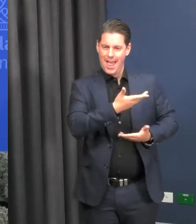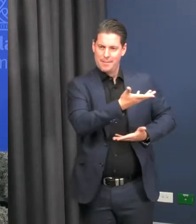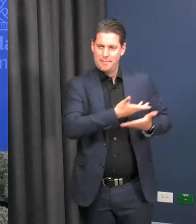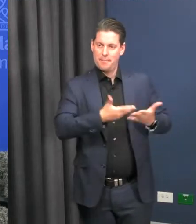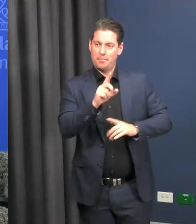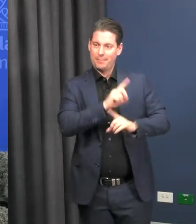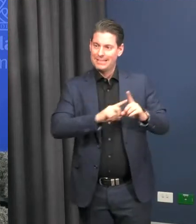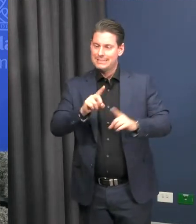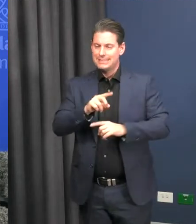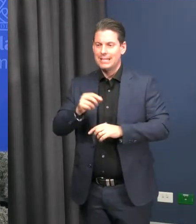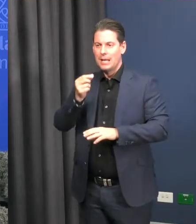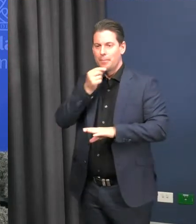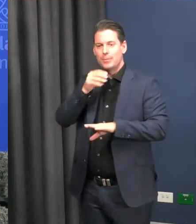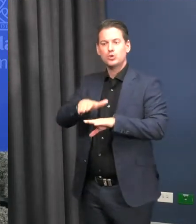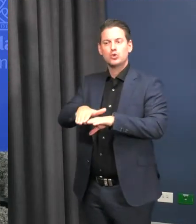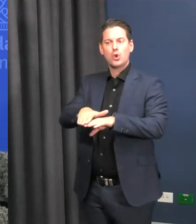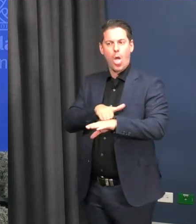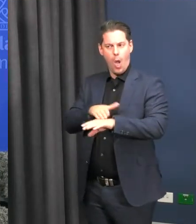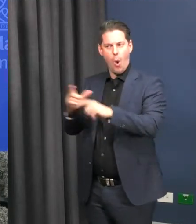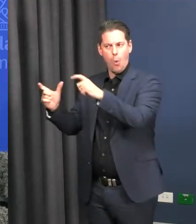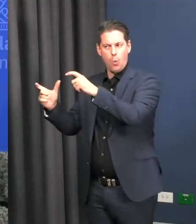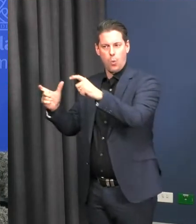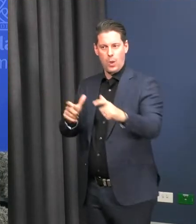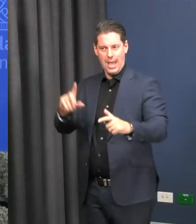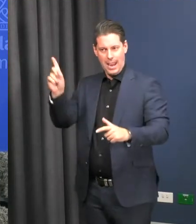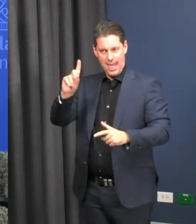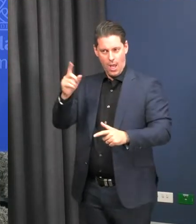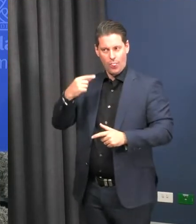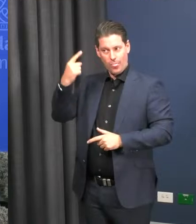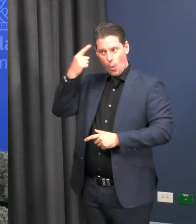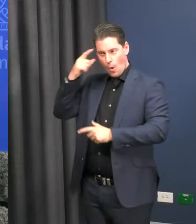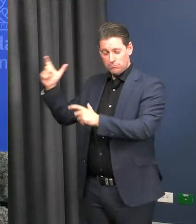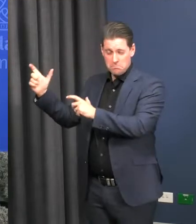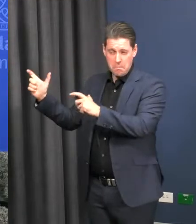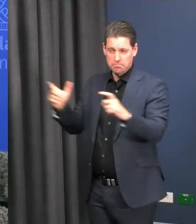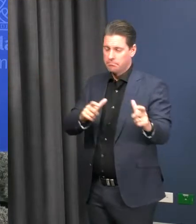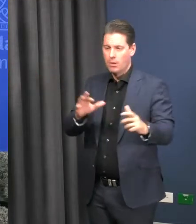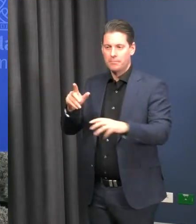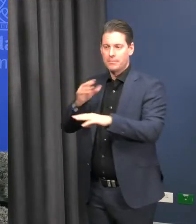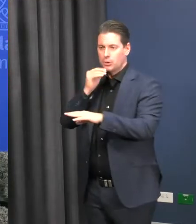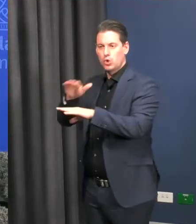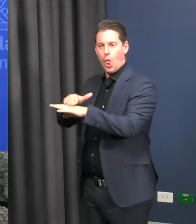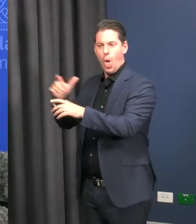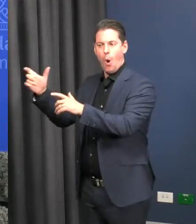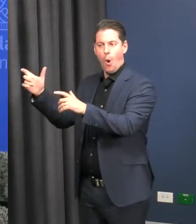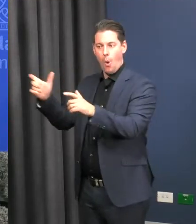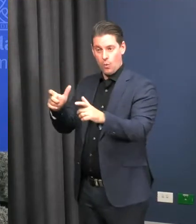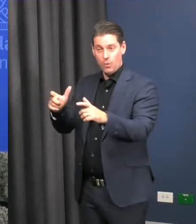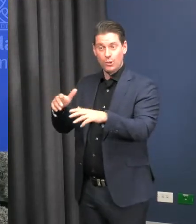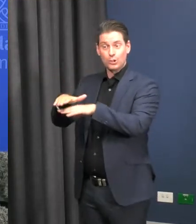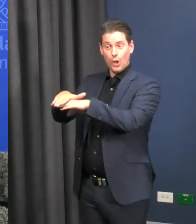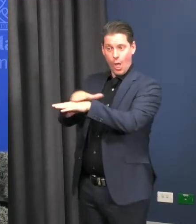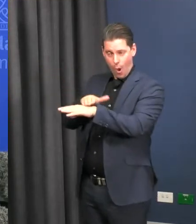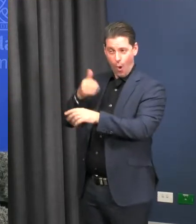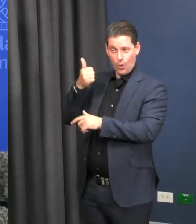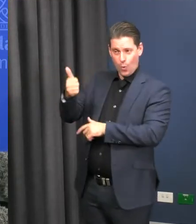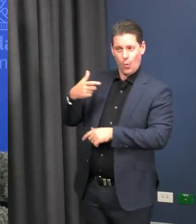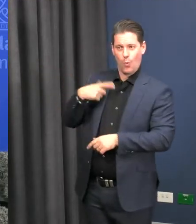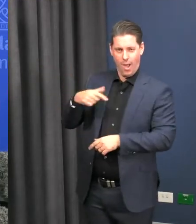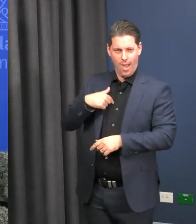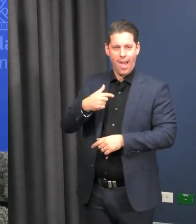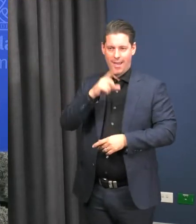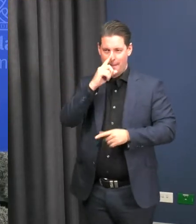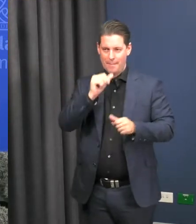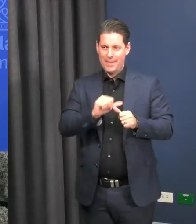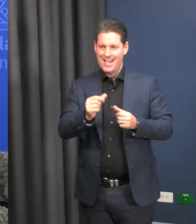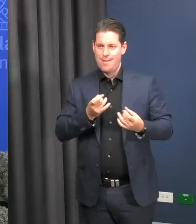moving slower than some other previous events have. What that has enabled is for preparations